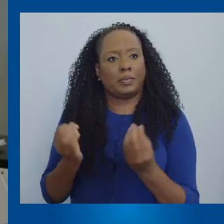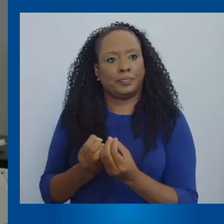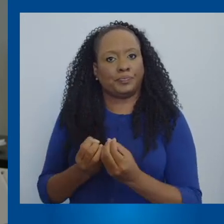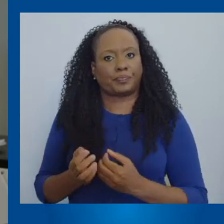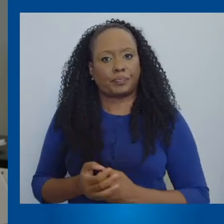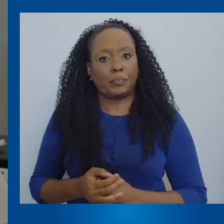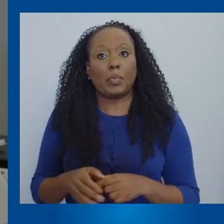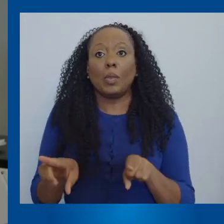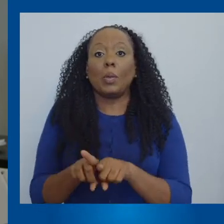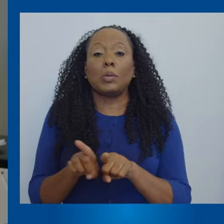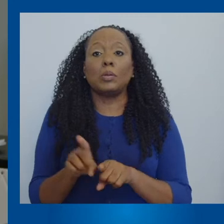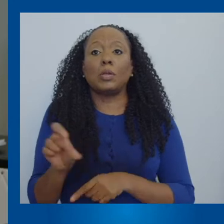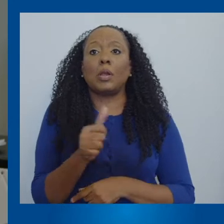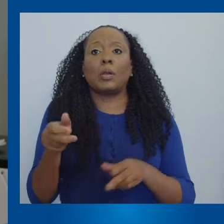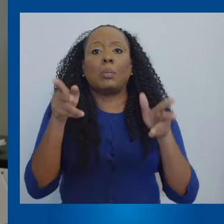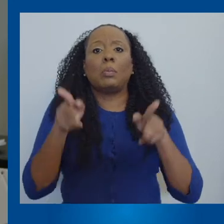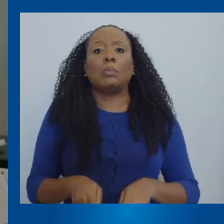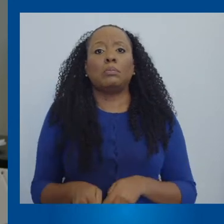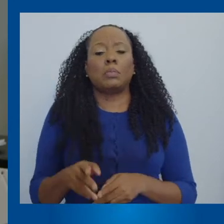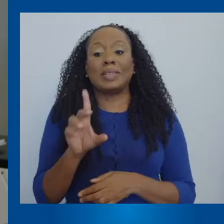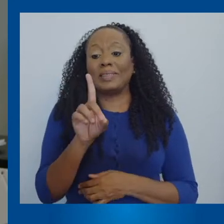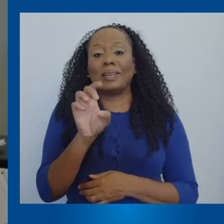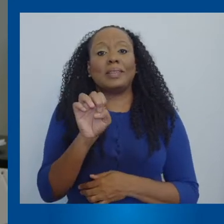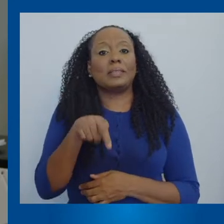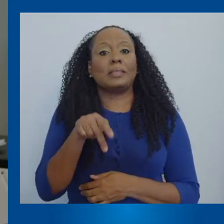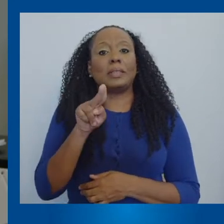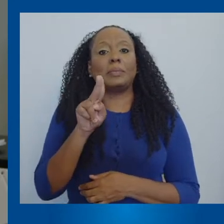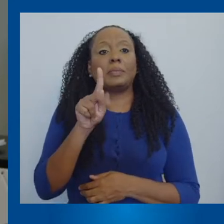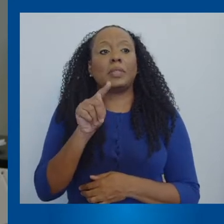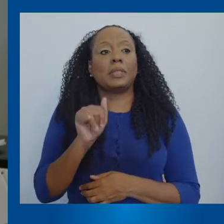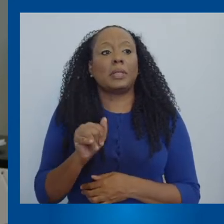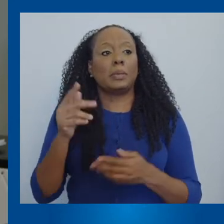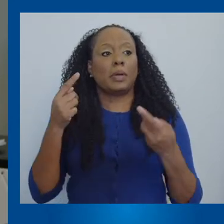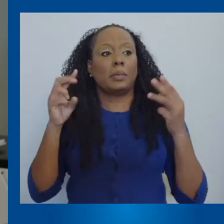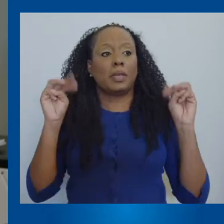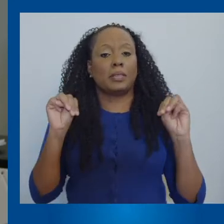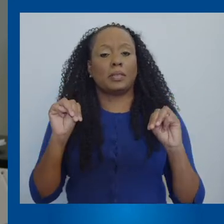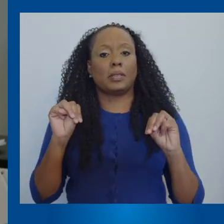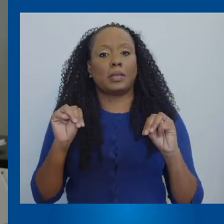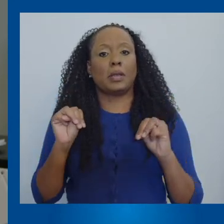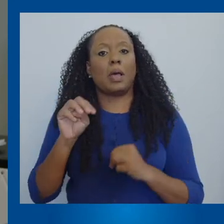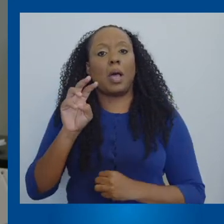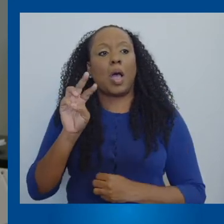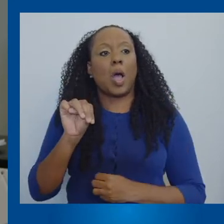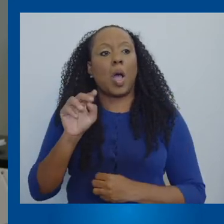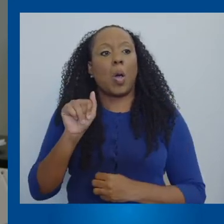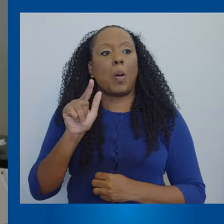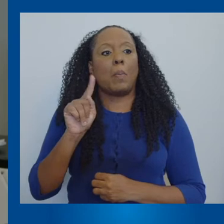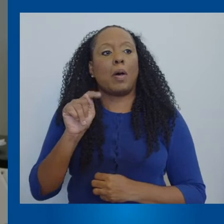joined happily by the Deputy Prime Minister of Malta, Mr.